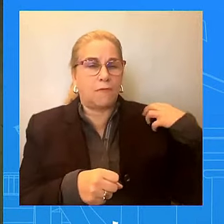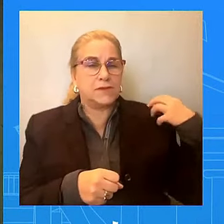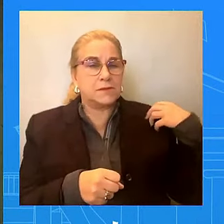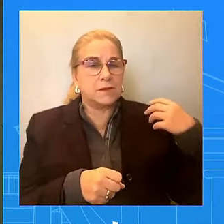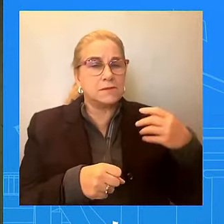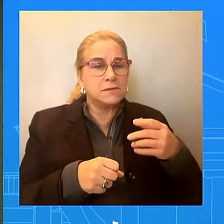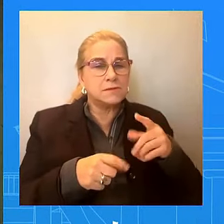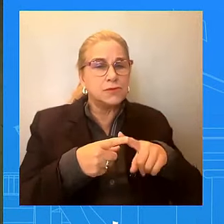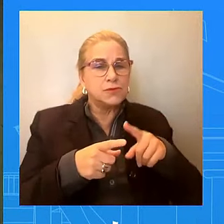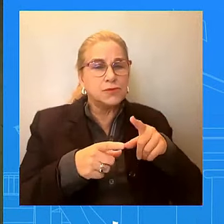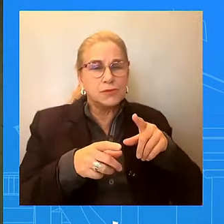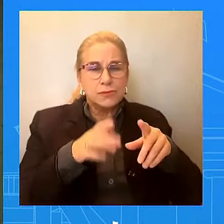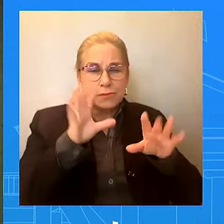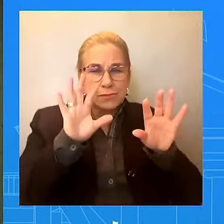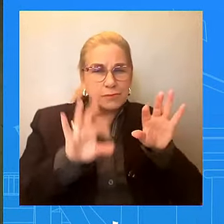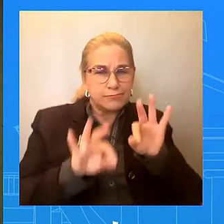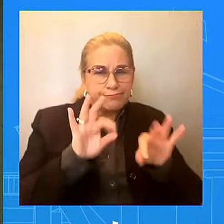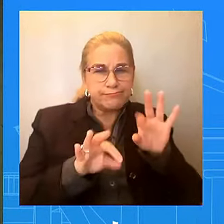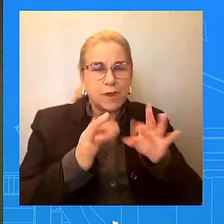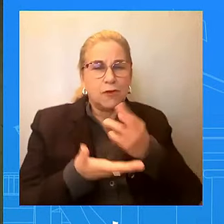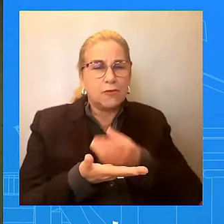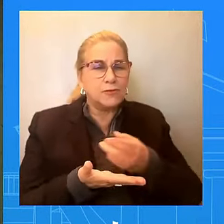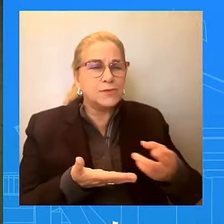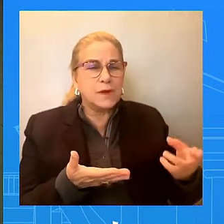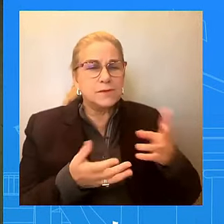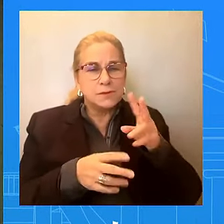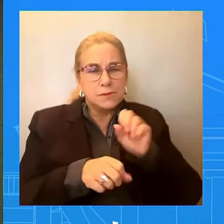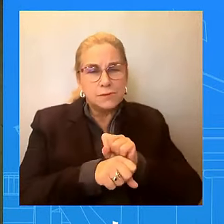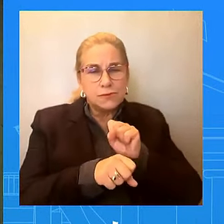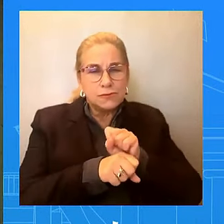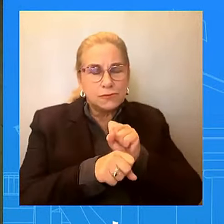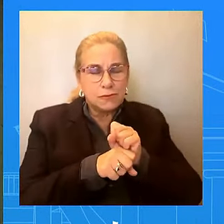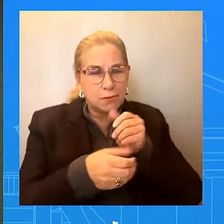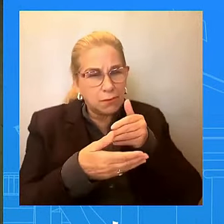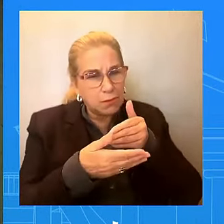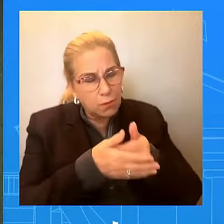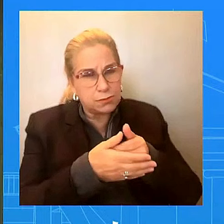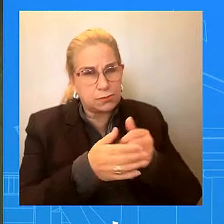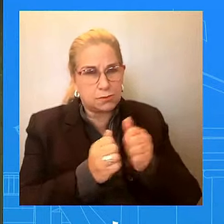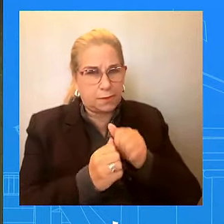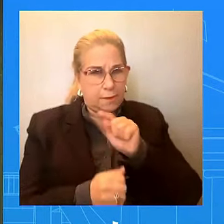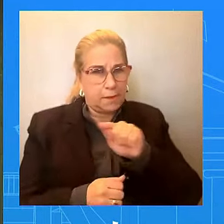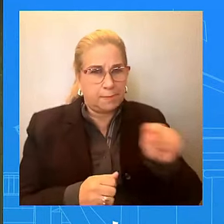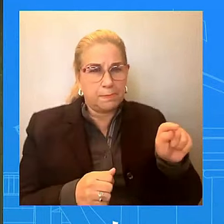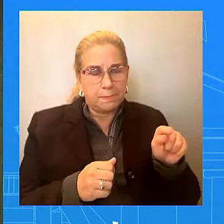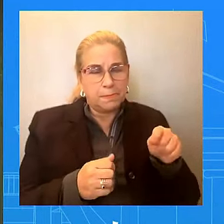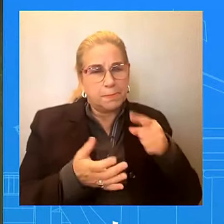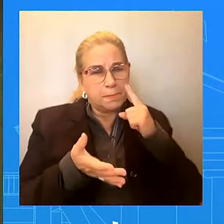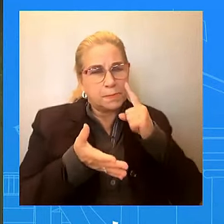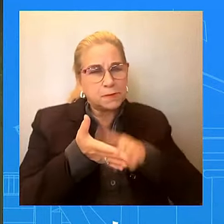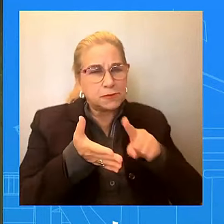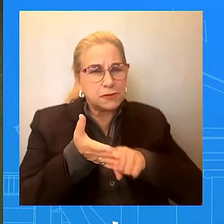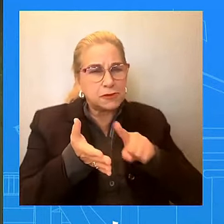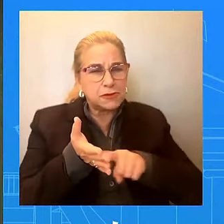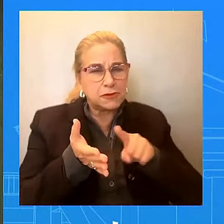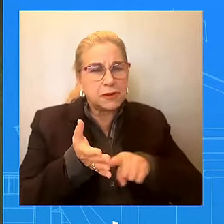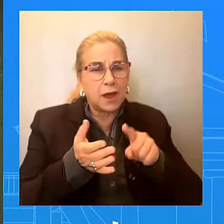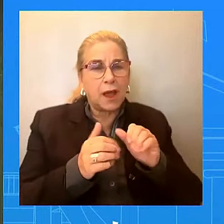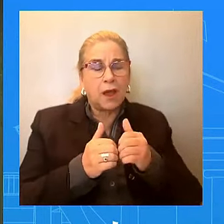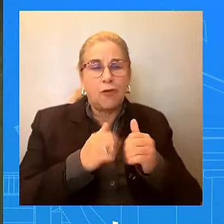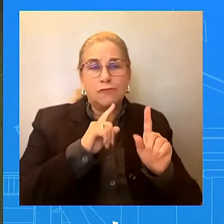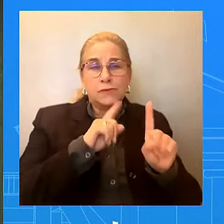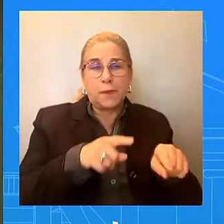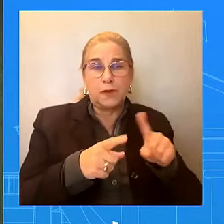alongside them, and we are doing so both in response to Hurricane Helene and Hurricane Milton. But, you